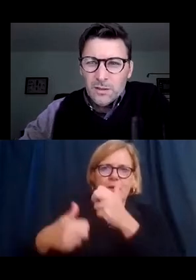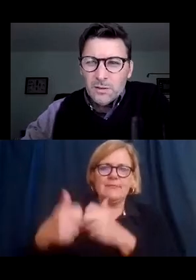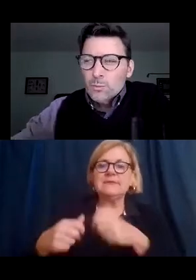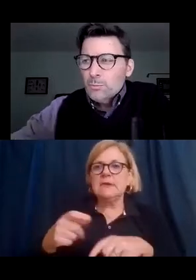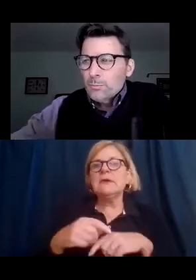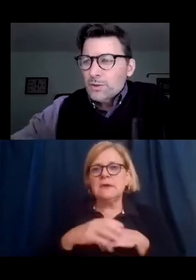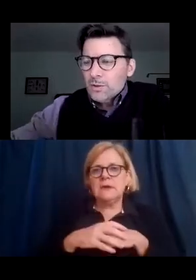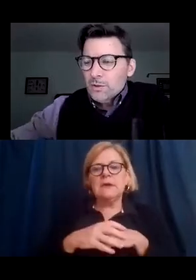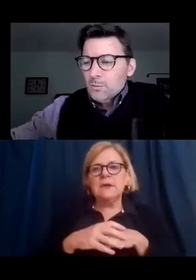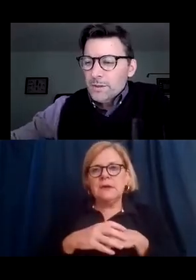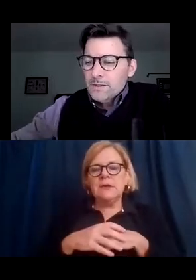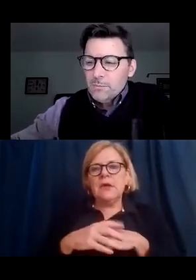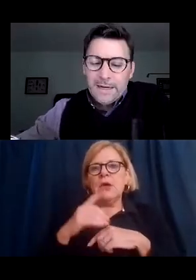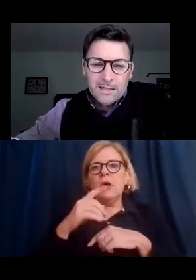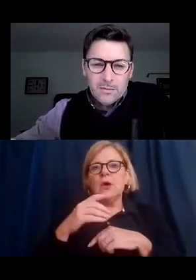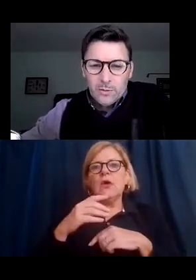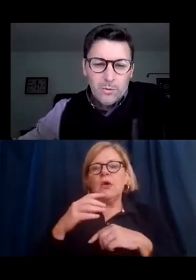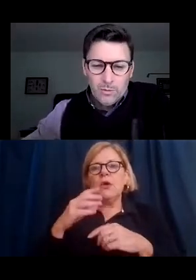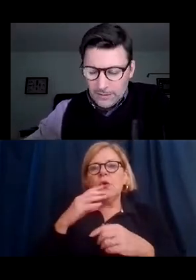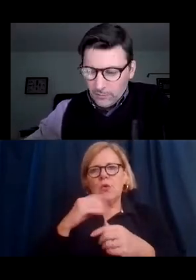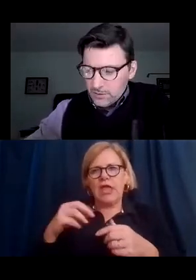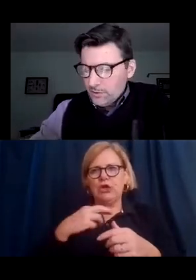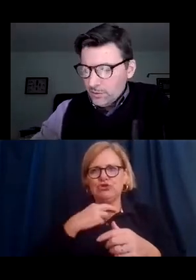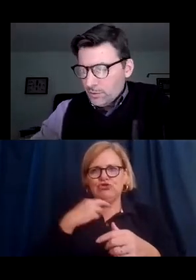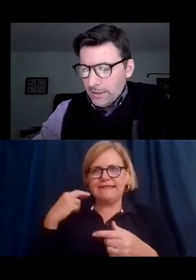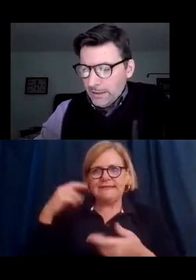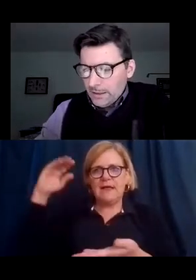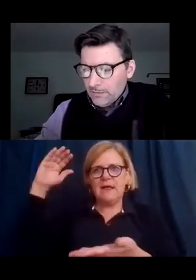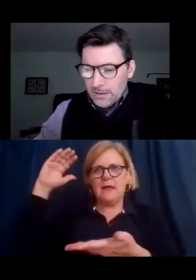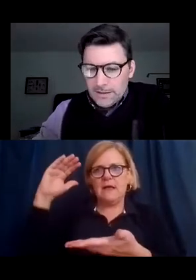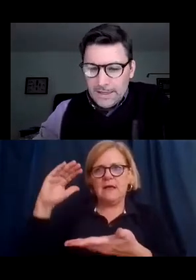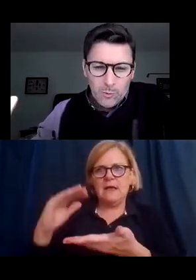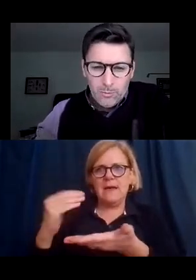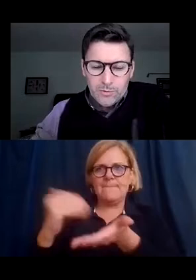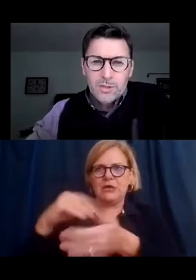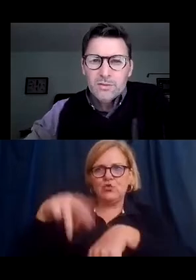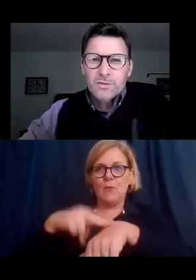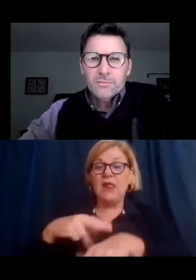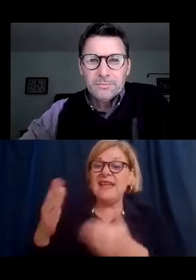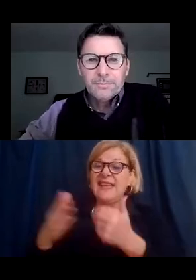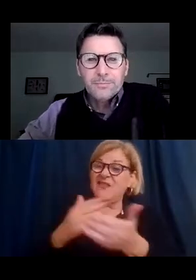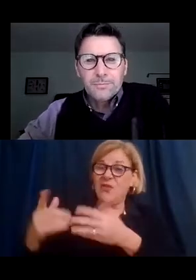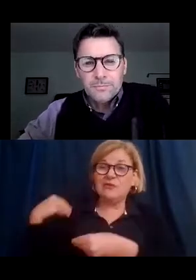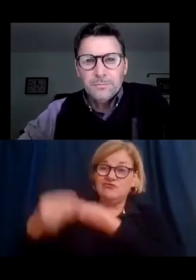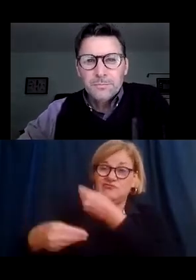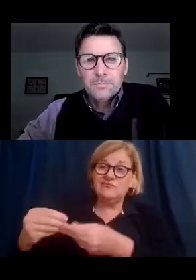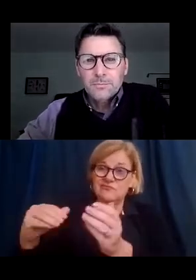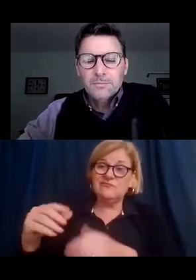of return risk back to a normal level, even though you might have abnormal genes.